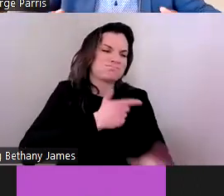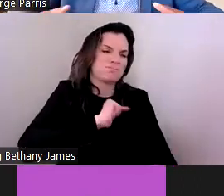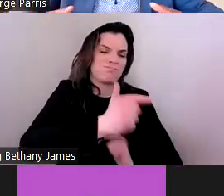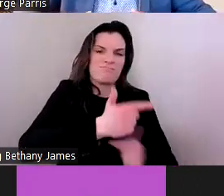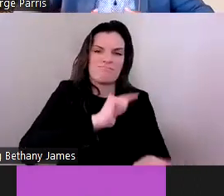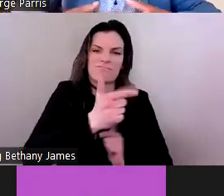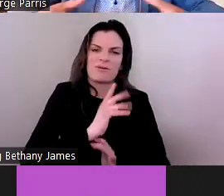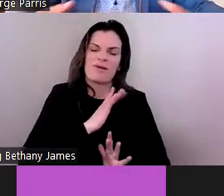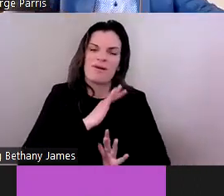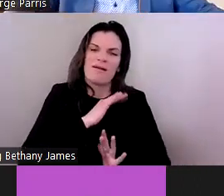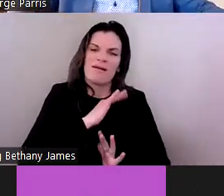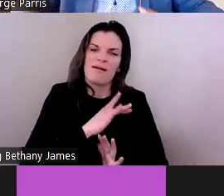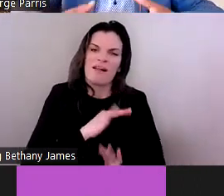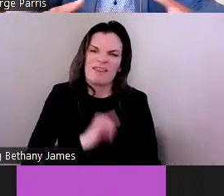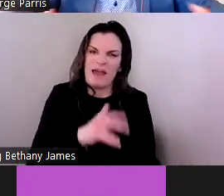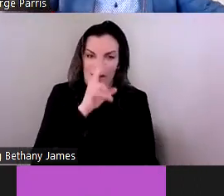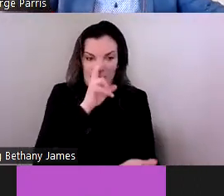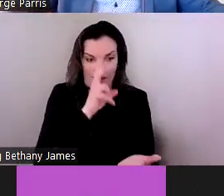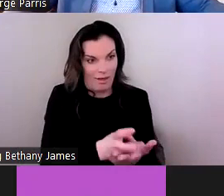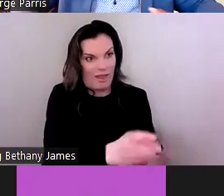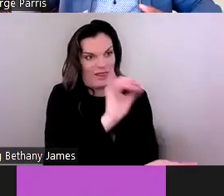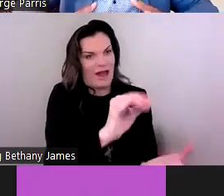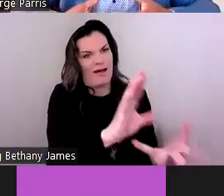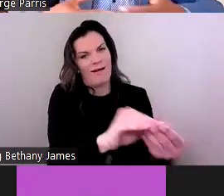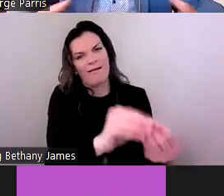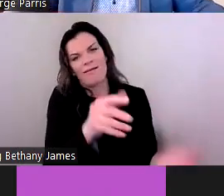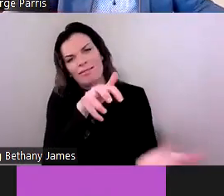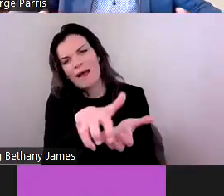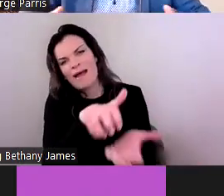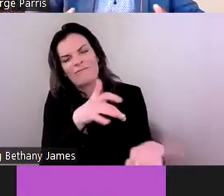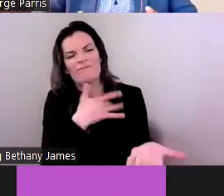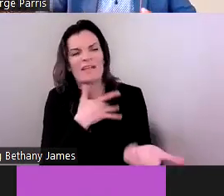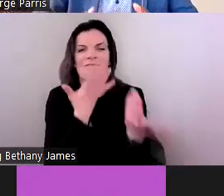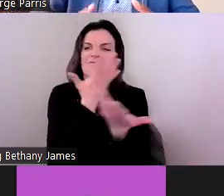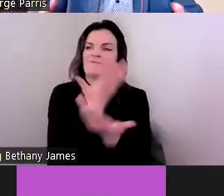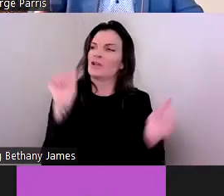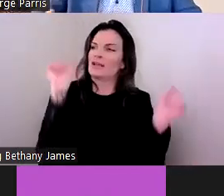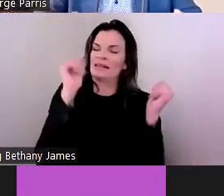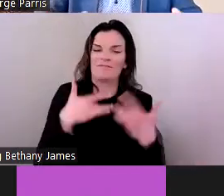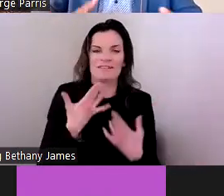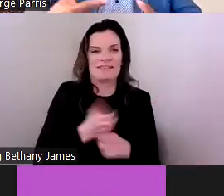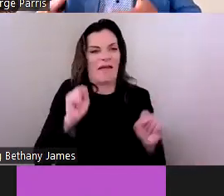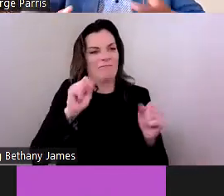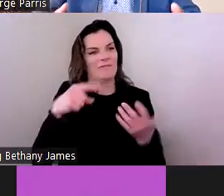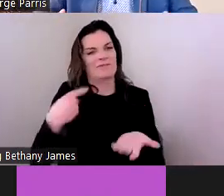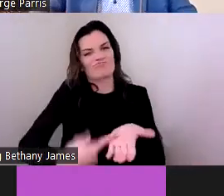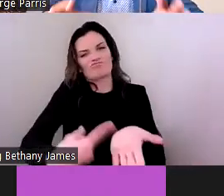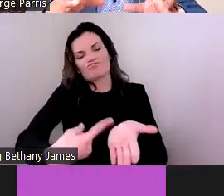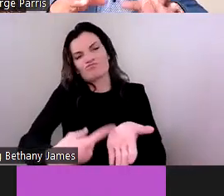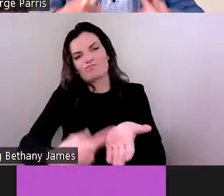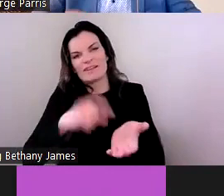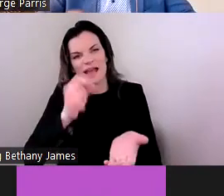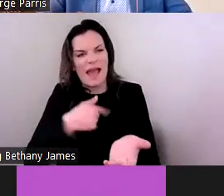work, and so you can talk, you can laugh, you can feel free, you can talk about the challenges and give each other